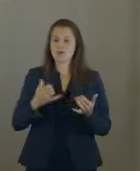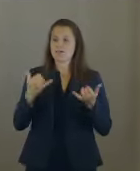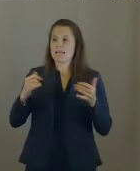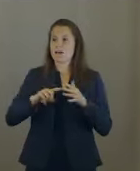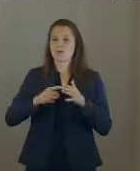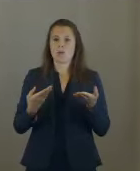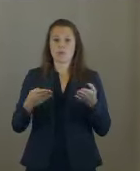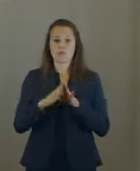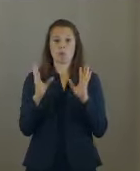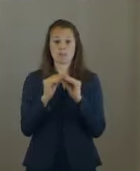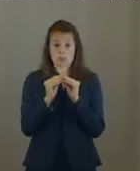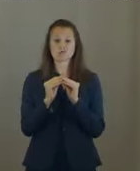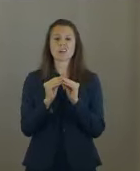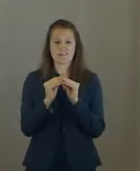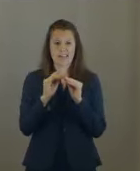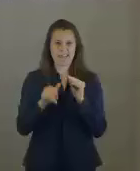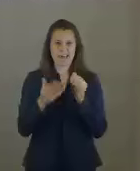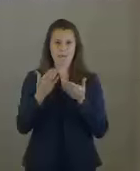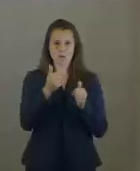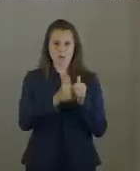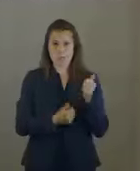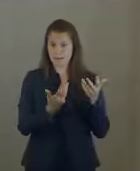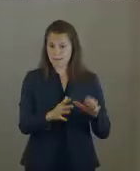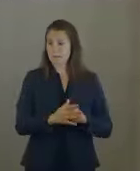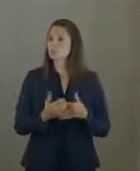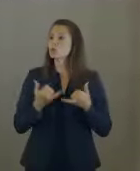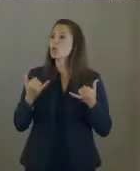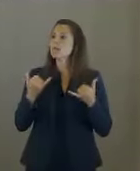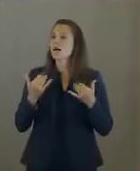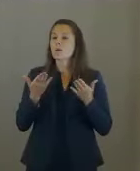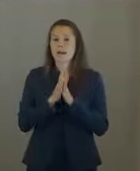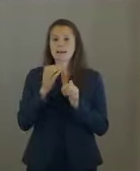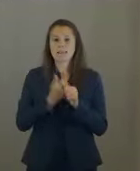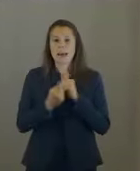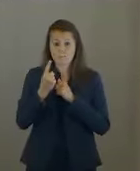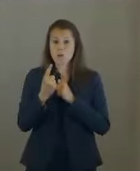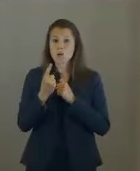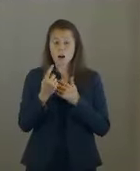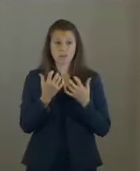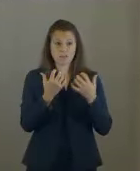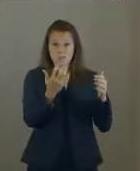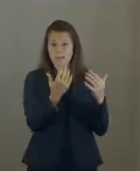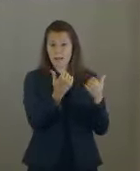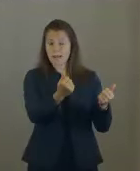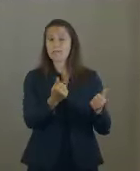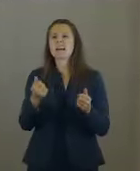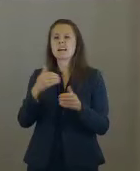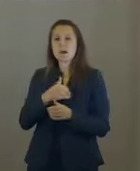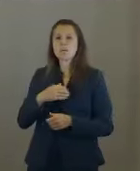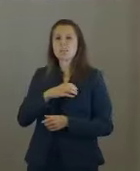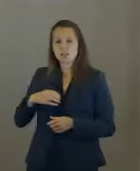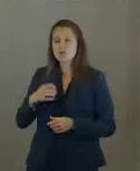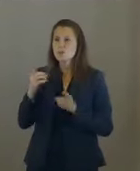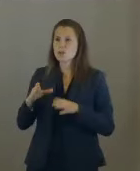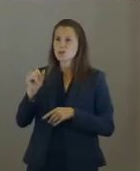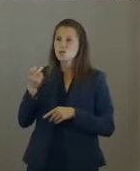go into closed session as that motion carried. So at this time, we ask that everybody, except for the members of the commission, Director